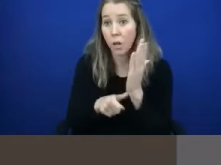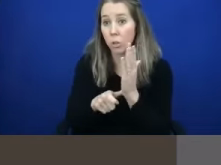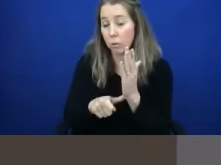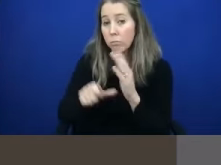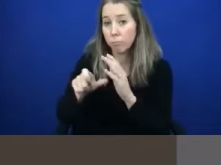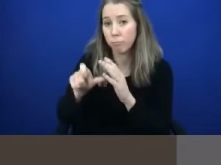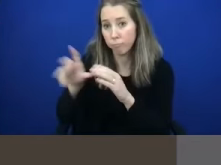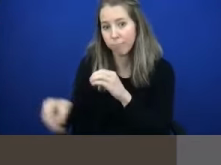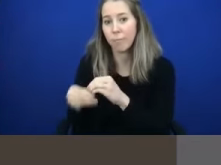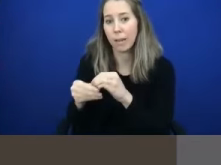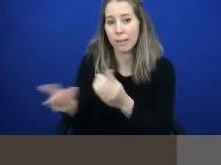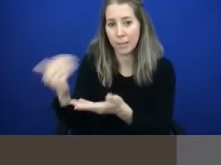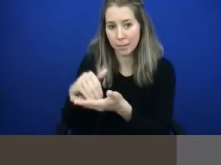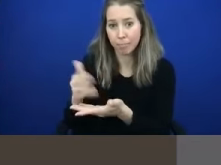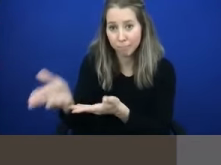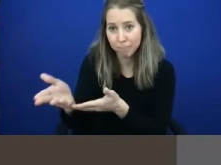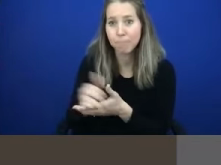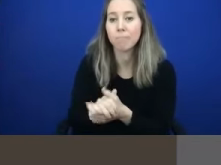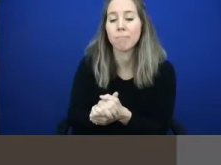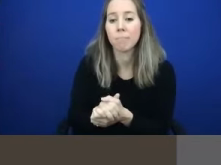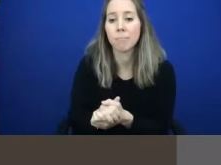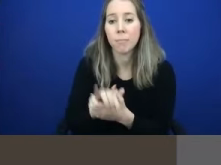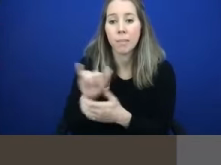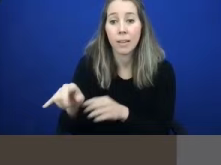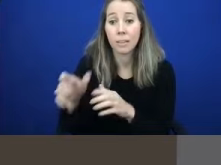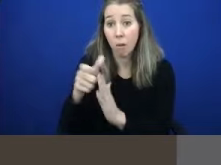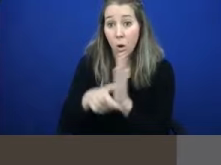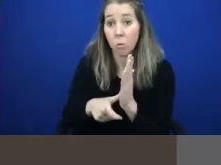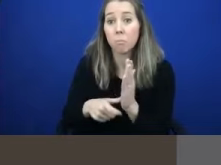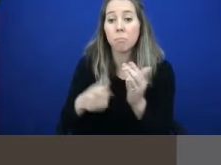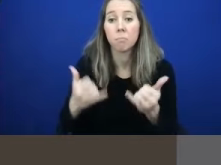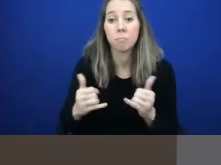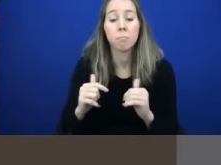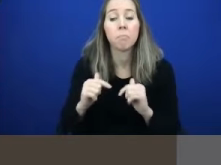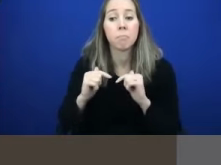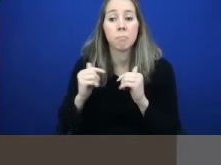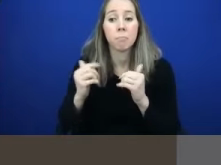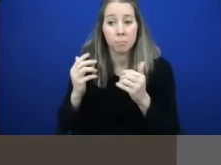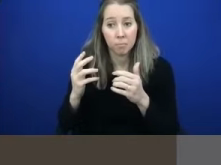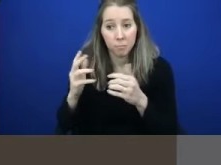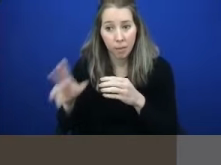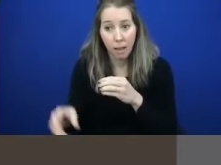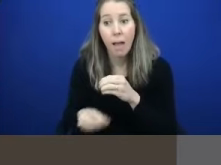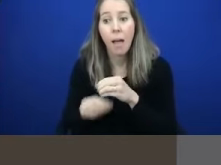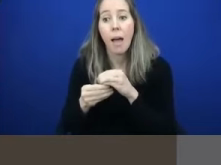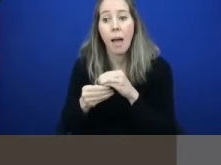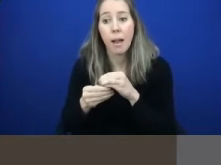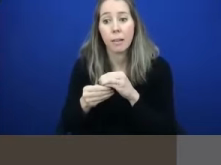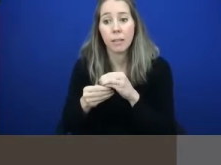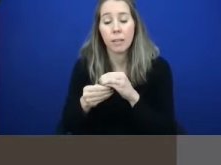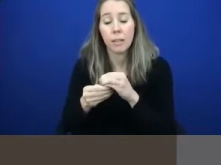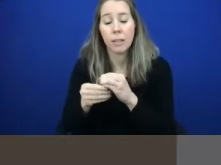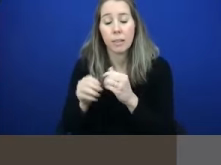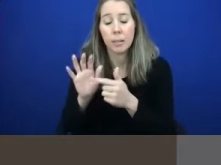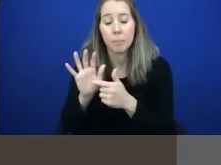you. All right, so there's the article, and then I'm going to drop the artifacts again. So here comes the anthropology final.